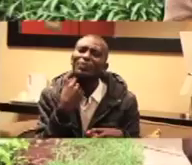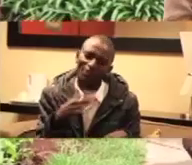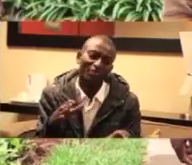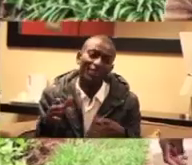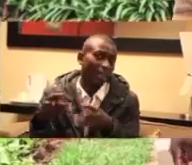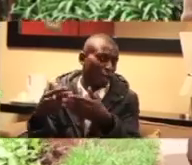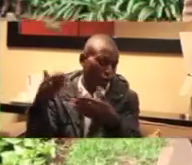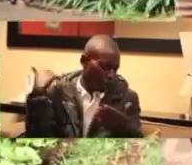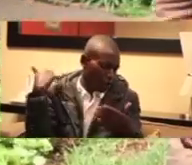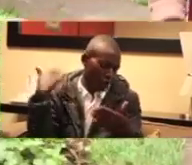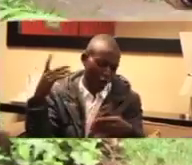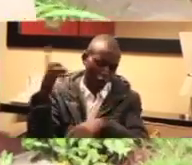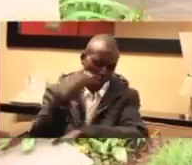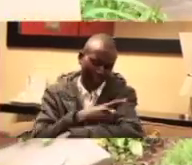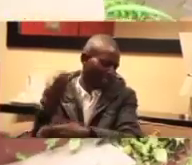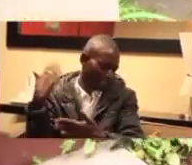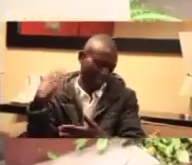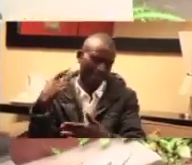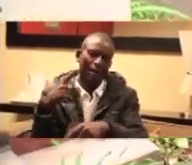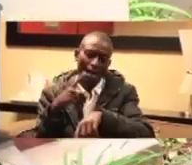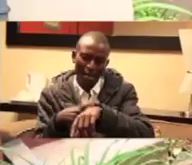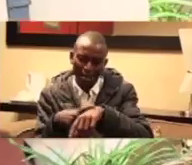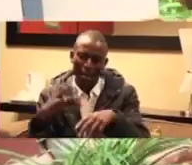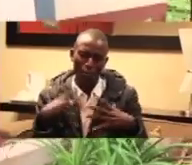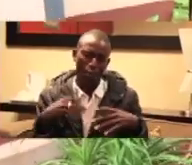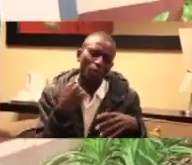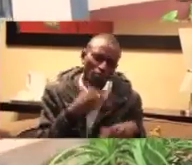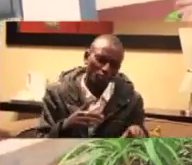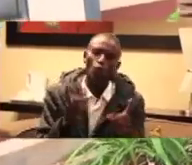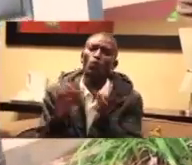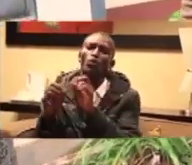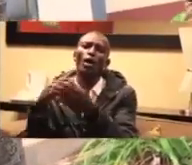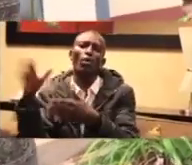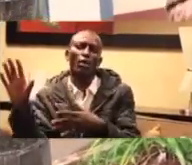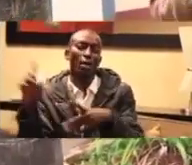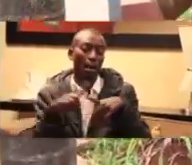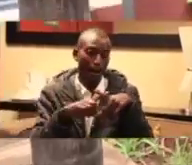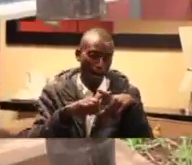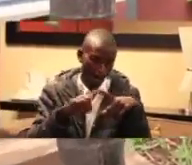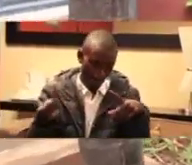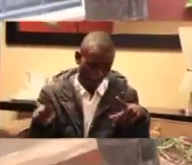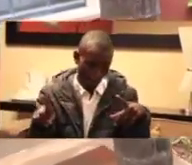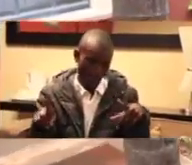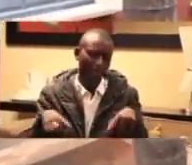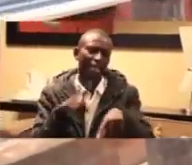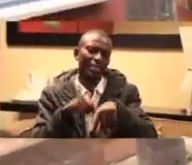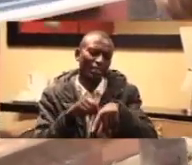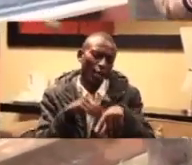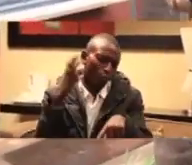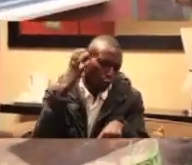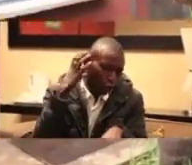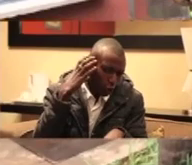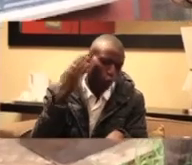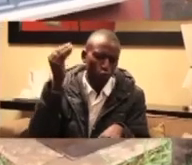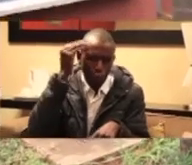us. We used to run away from them. But having been in college and learned Kenya Sign Language, I learned the deaf culture.